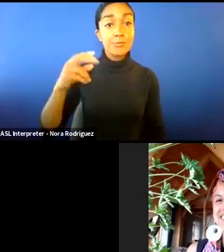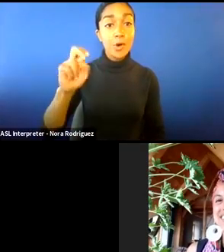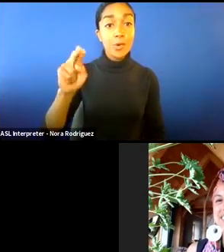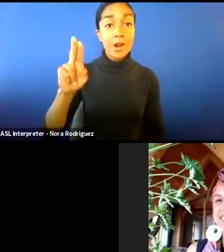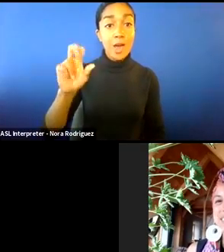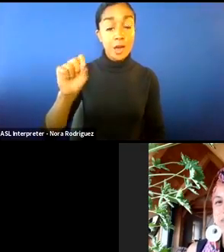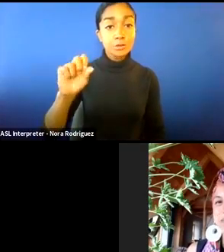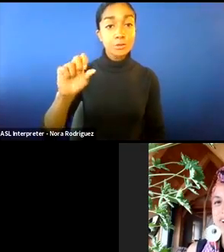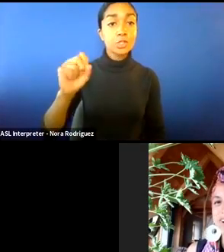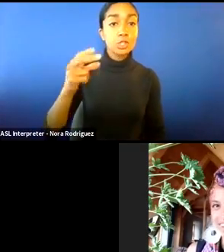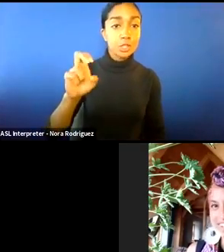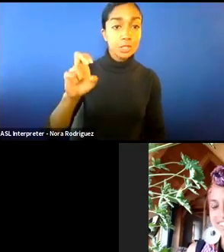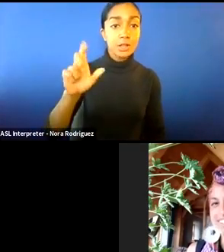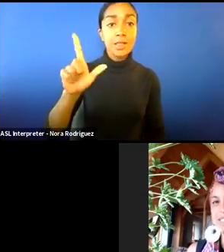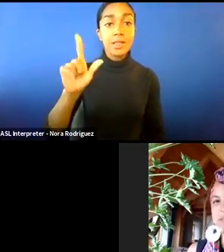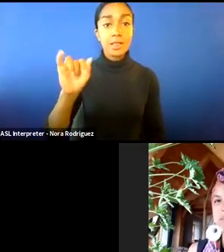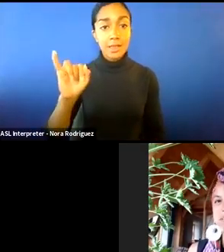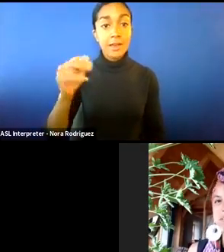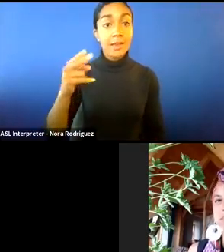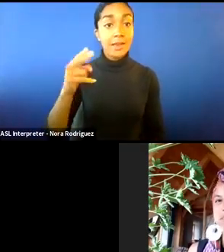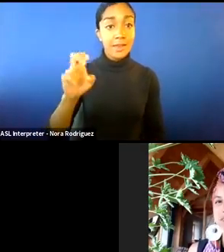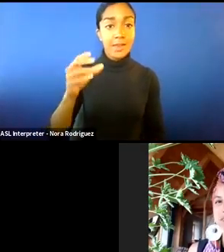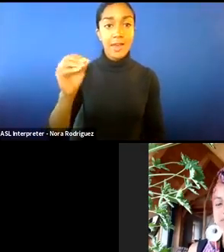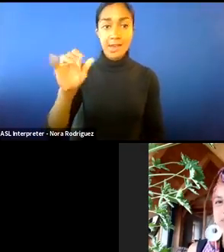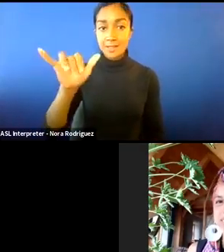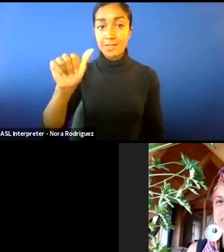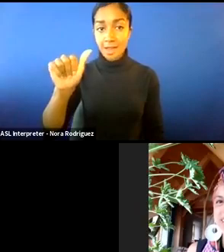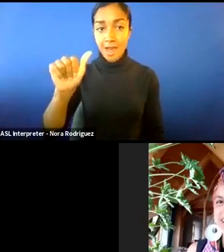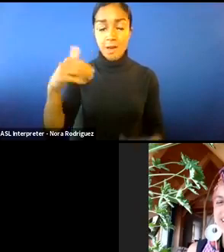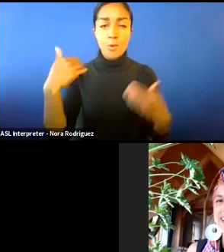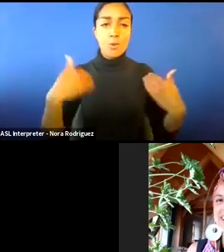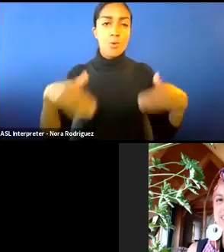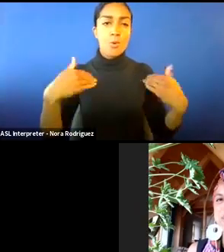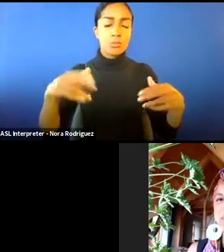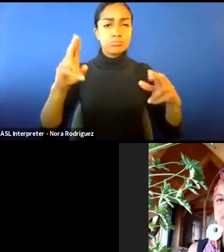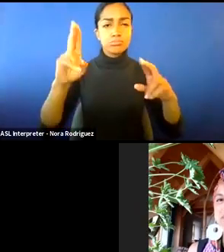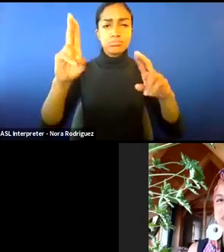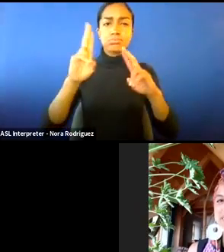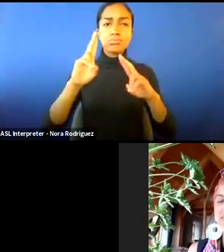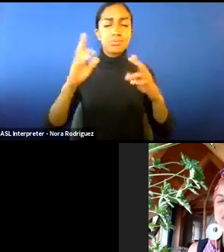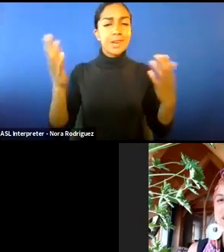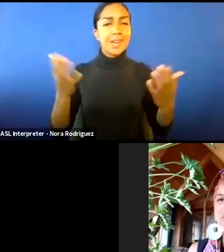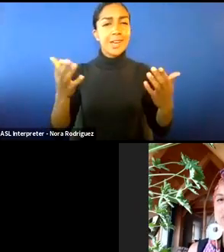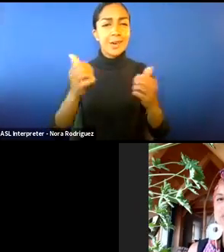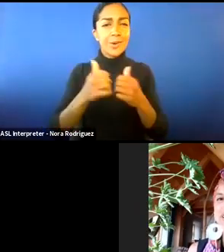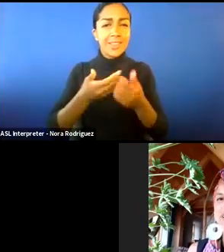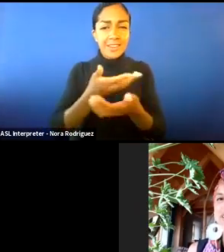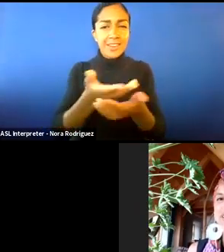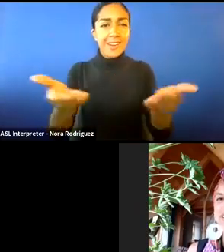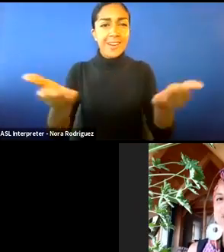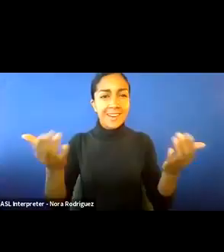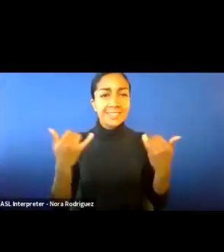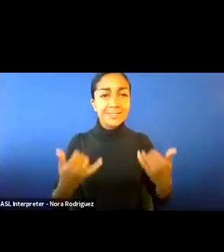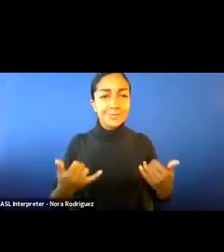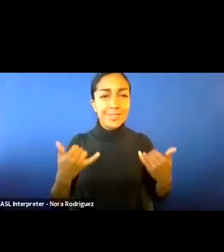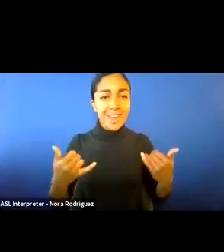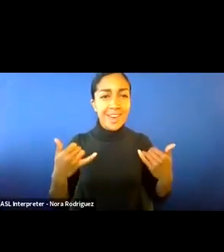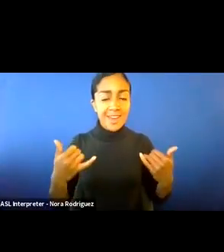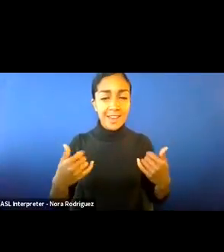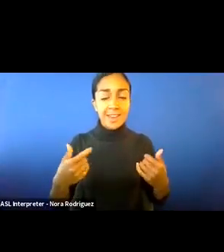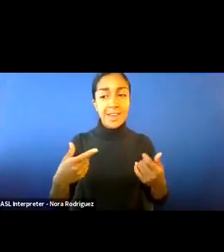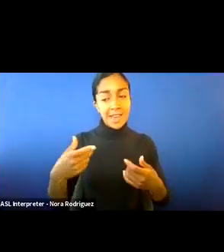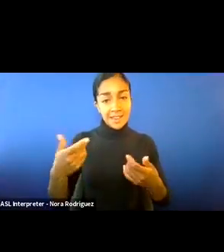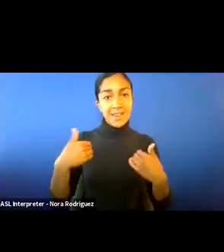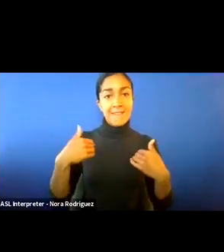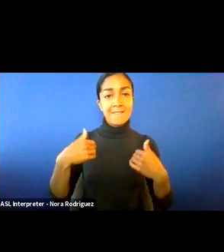it is a deep honor to be with all of you today and to be invited to offer the opening blessing